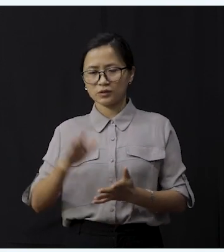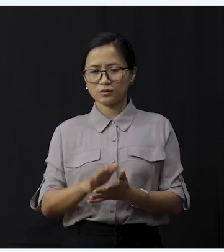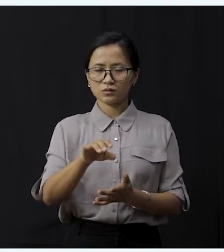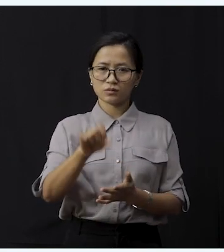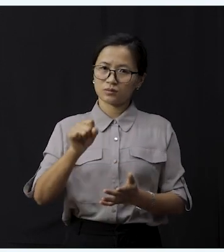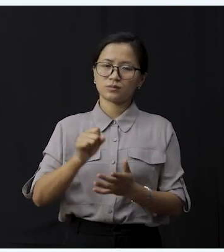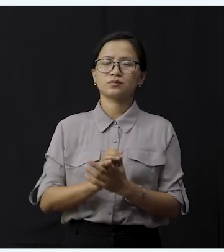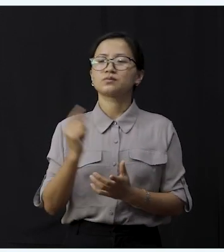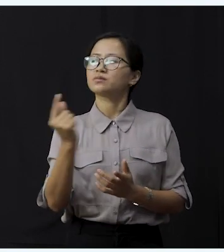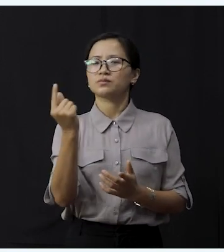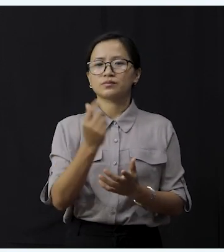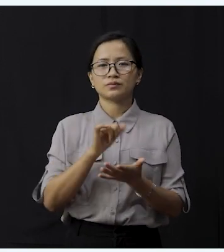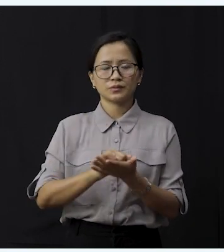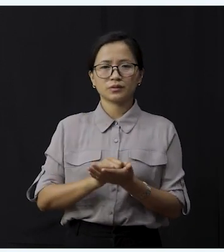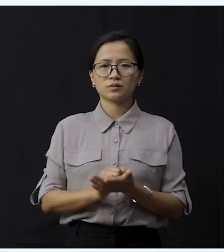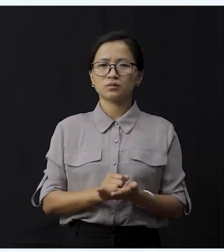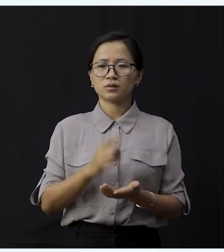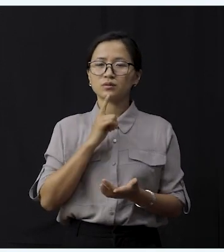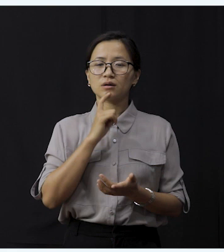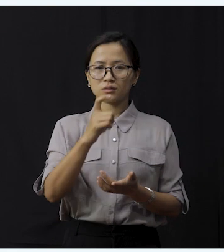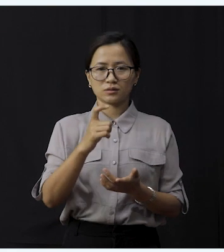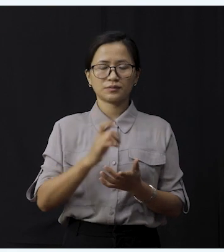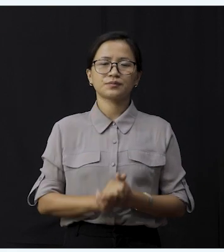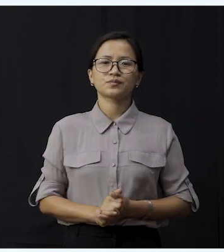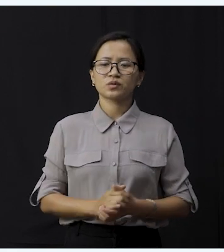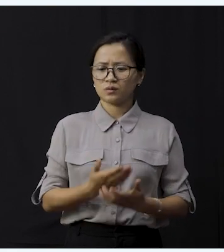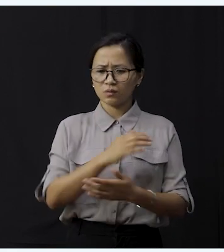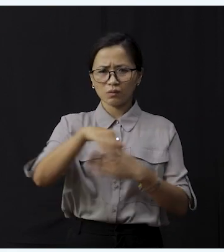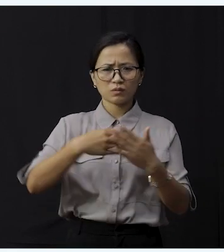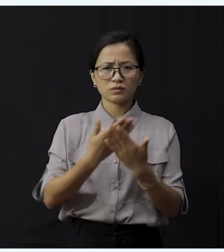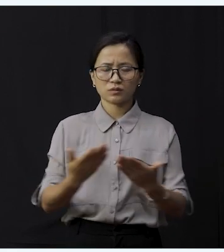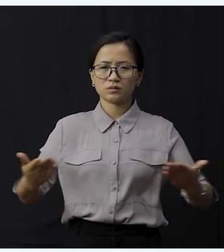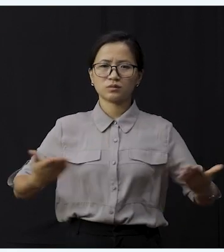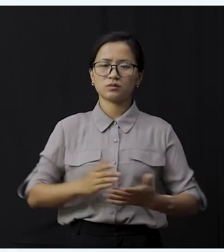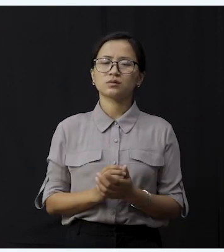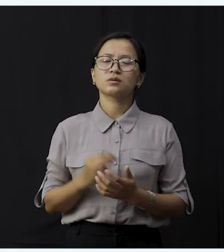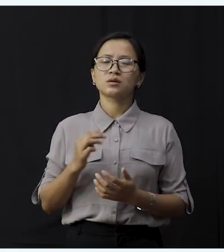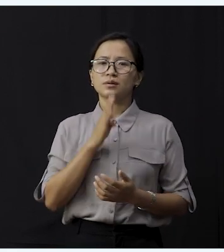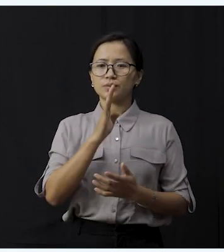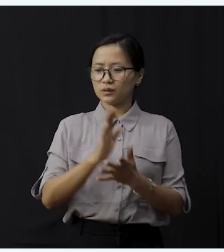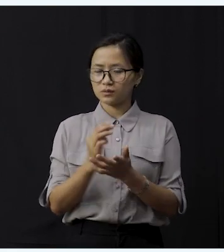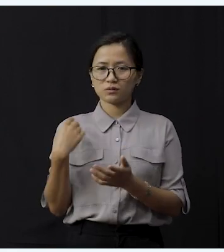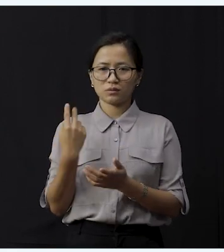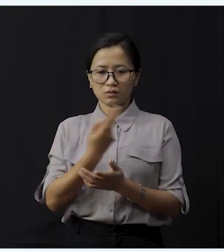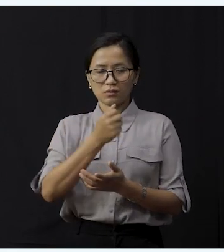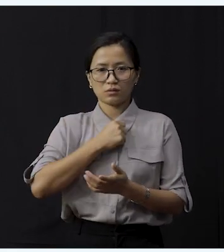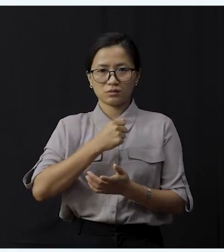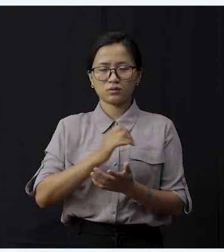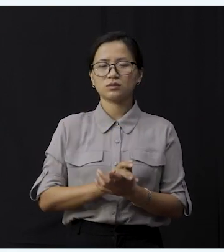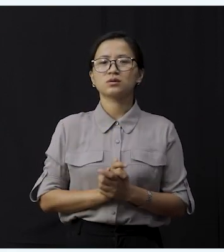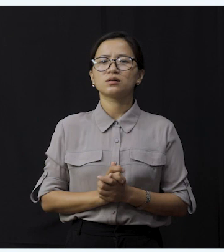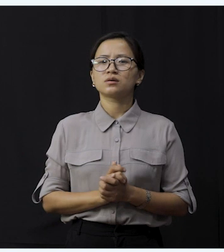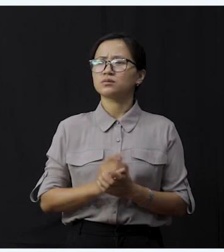to use that without your permission. So all these things that belongs to you yourself